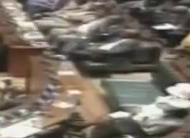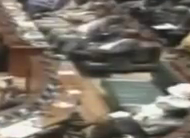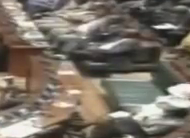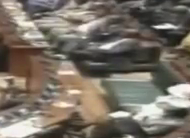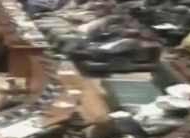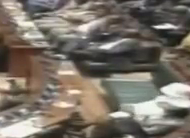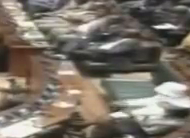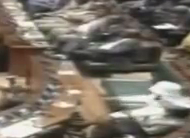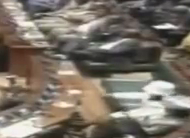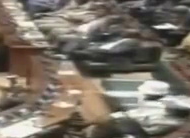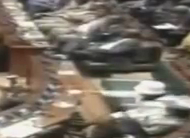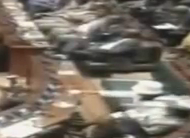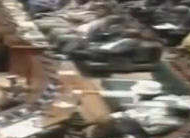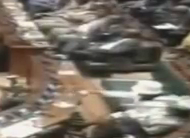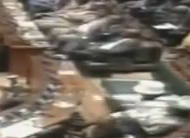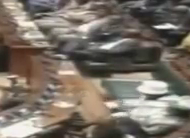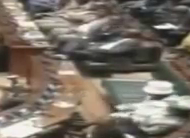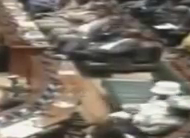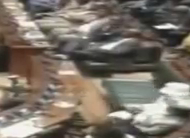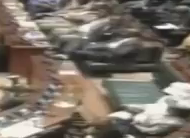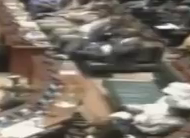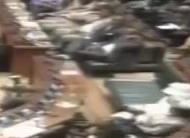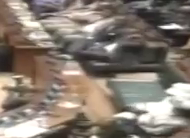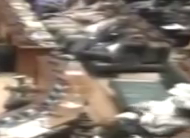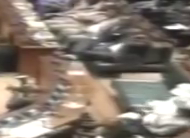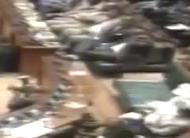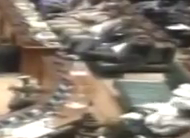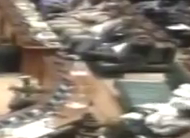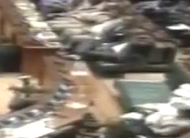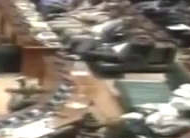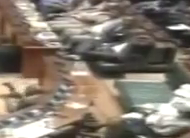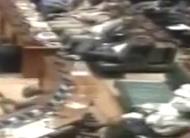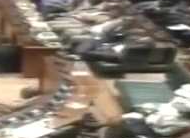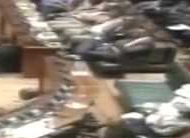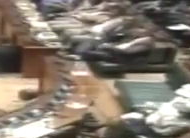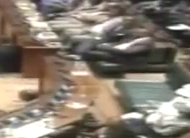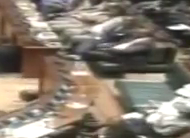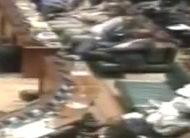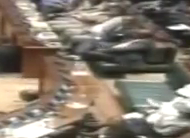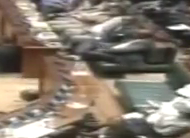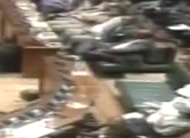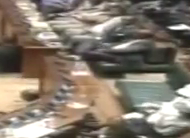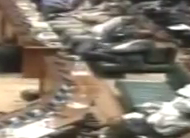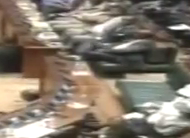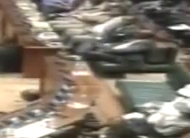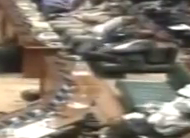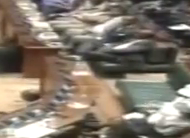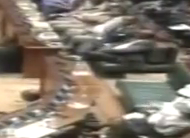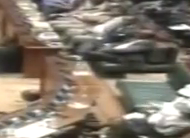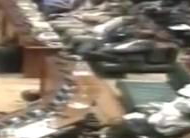regulators of the financial sector. Mr. Speaker, the government is also reviewing the